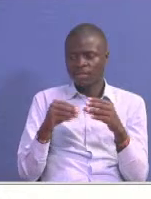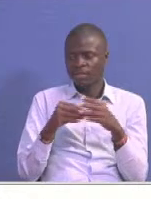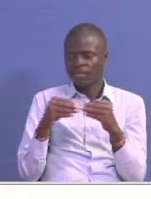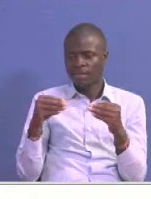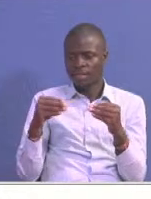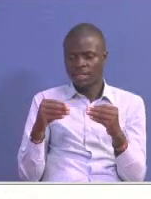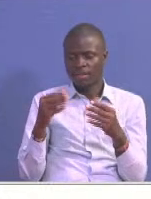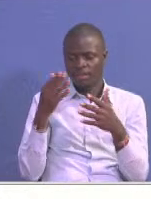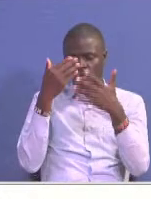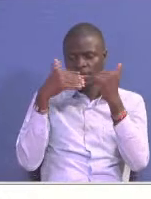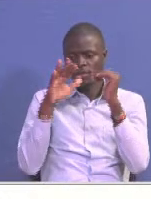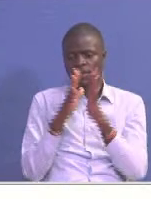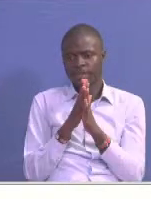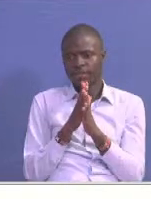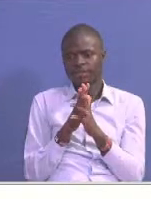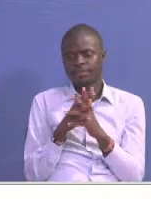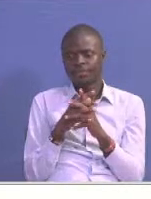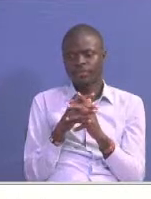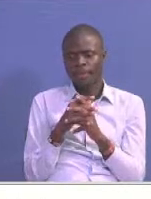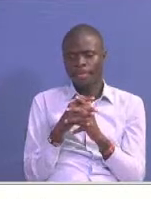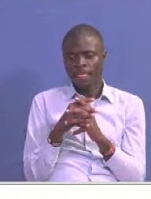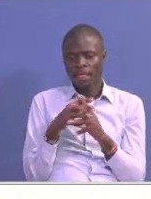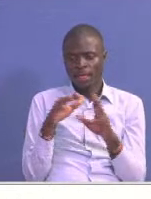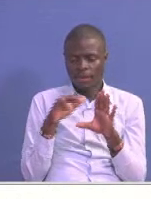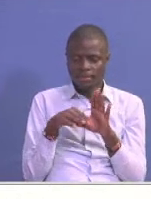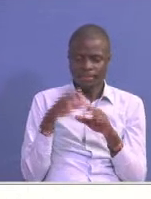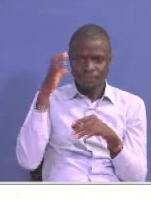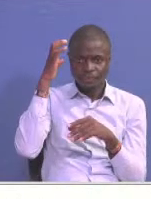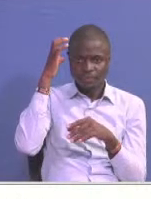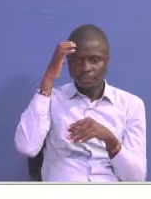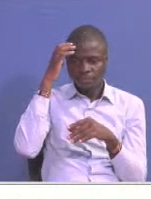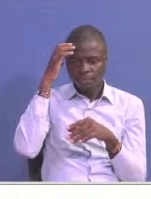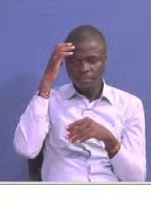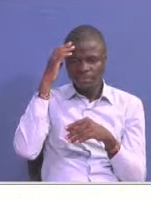innovative universities in education.